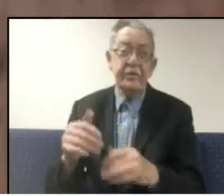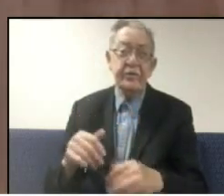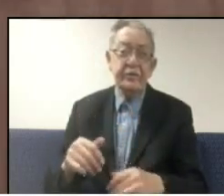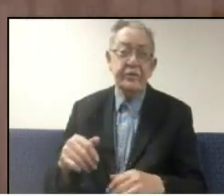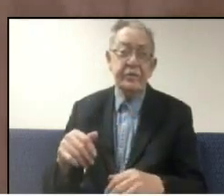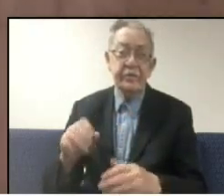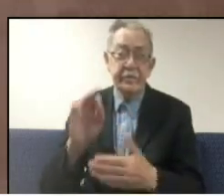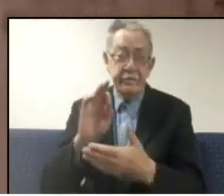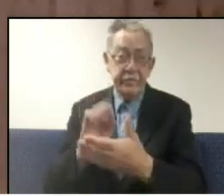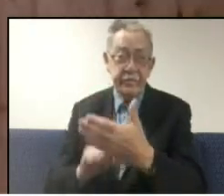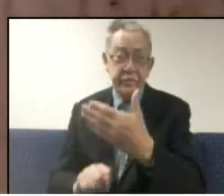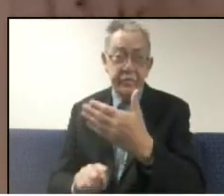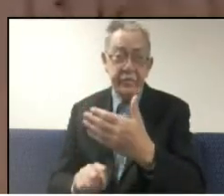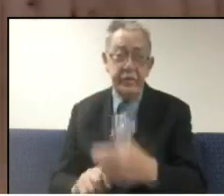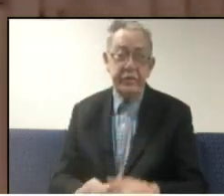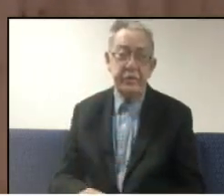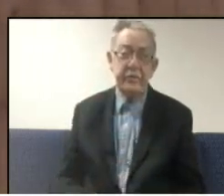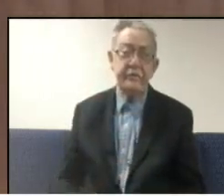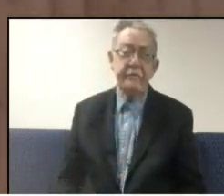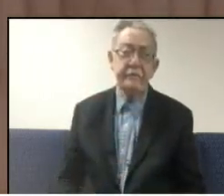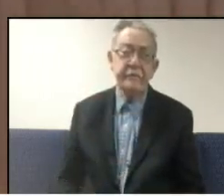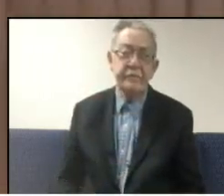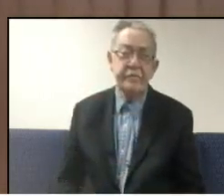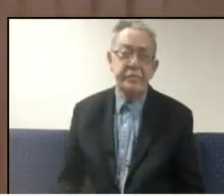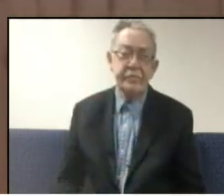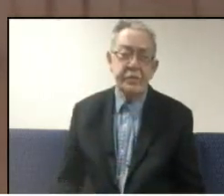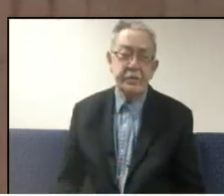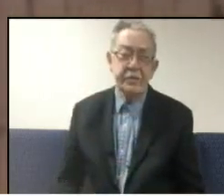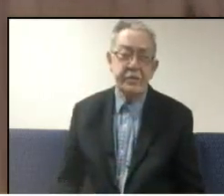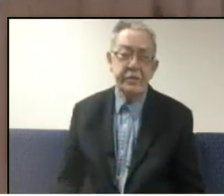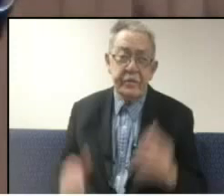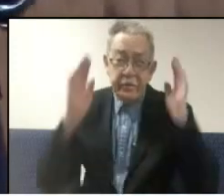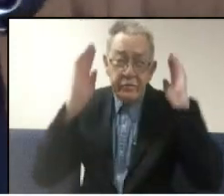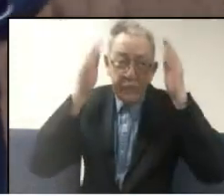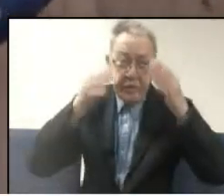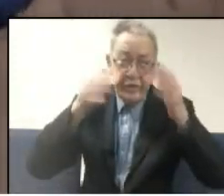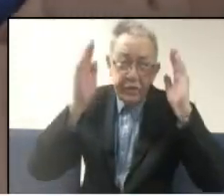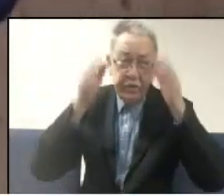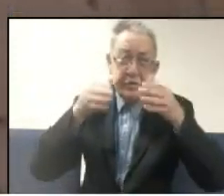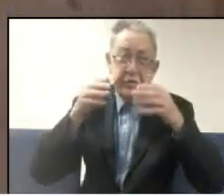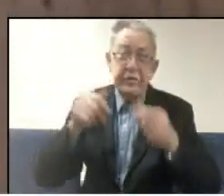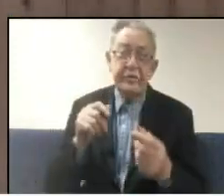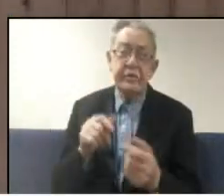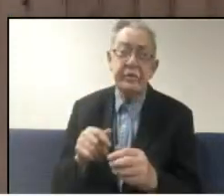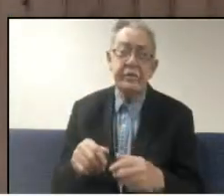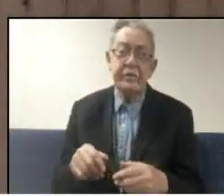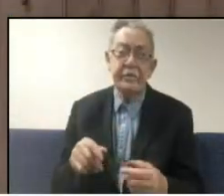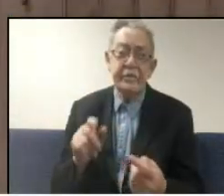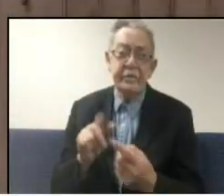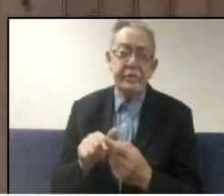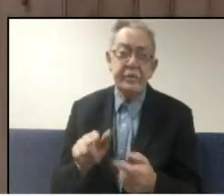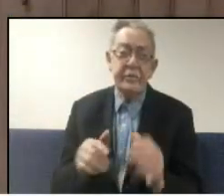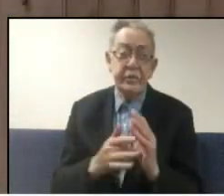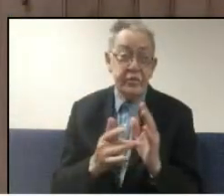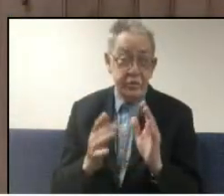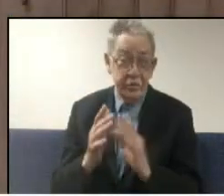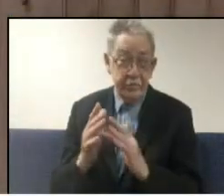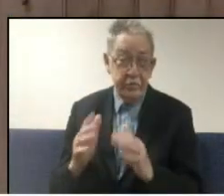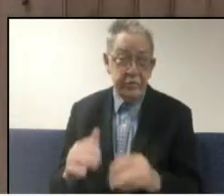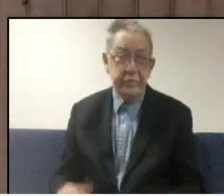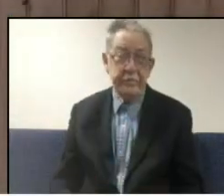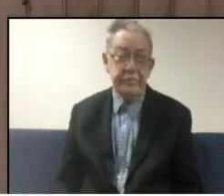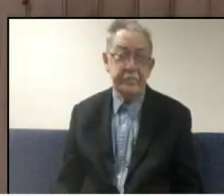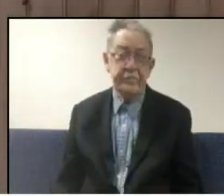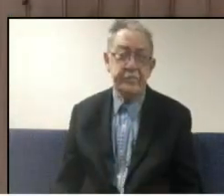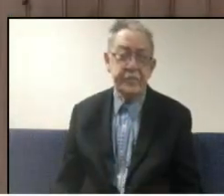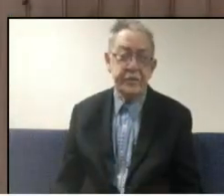The second step is the man now wants to follow Jesus, okay? He hadn't been able to follow anybody. Now he says, man, you know, what you've